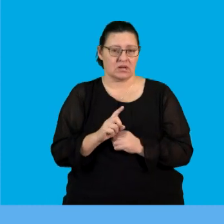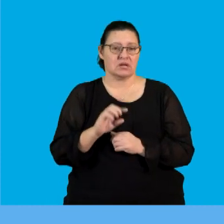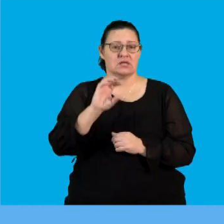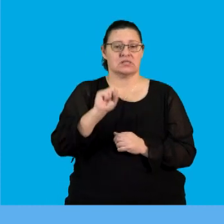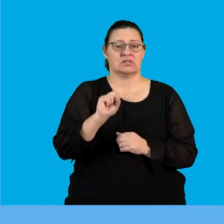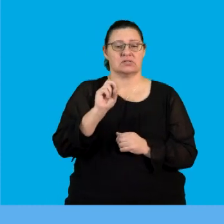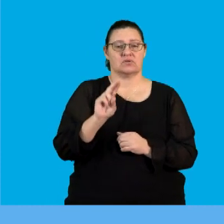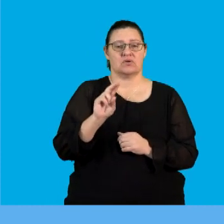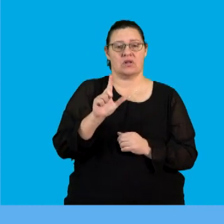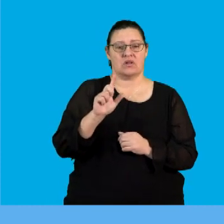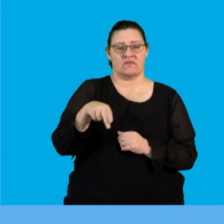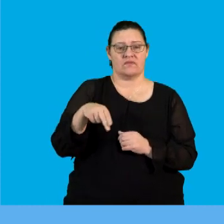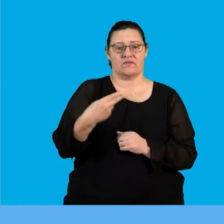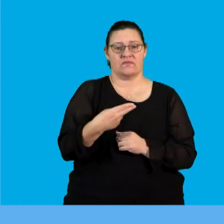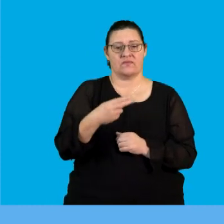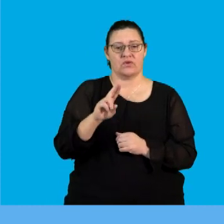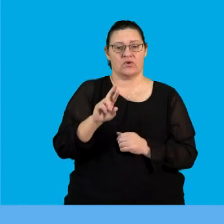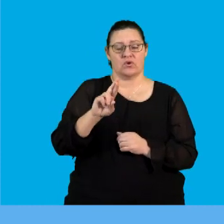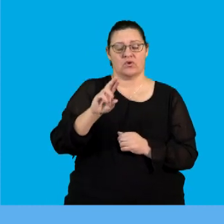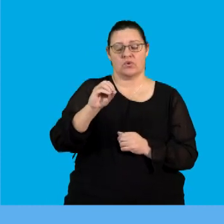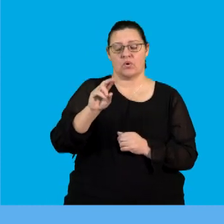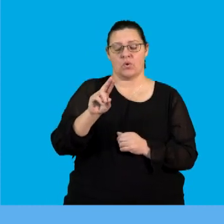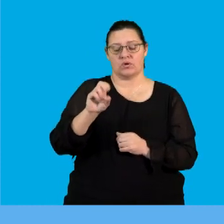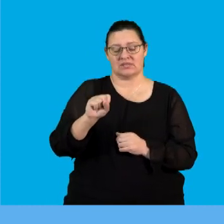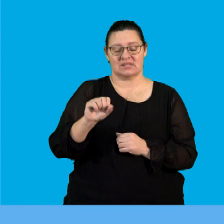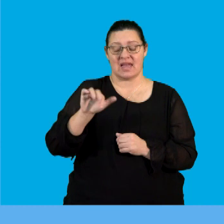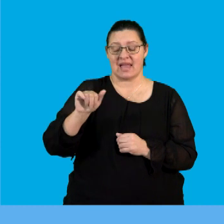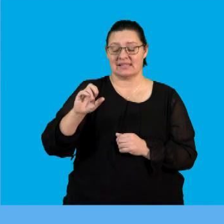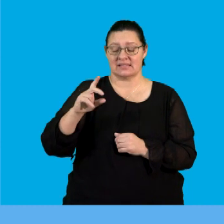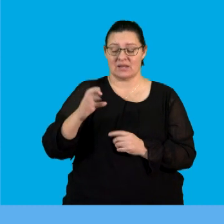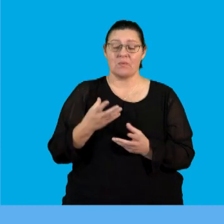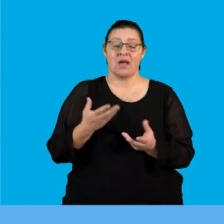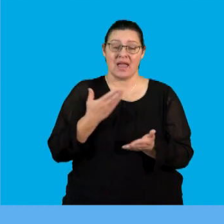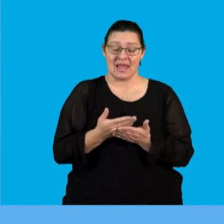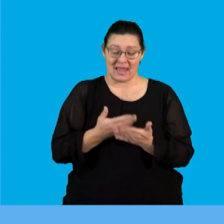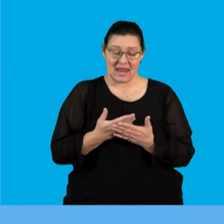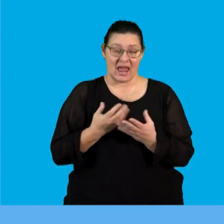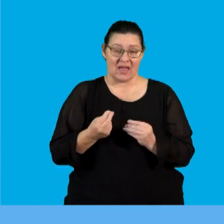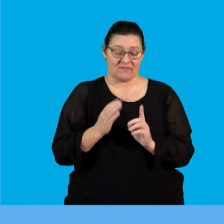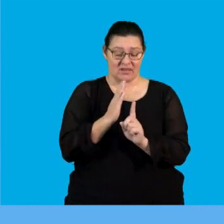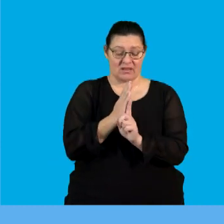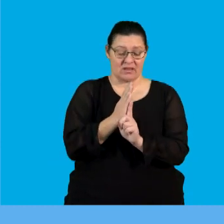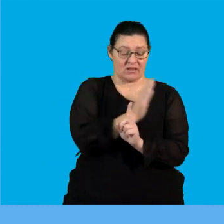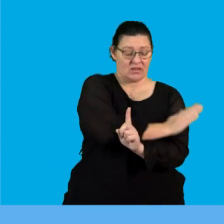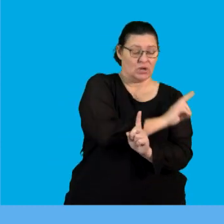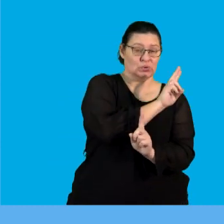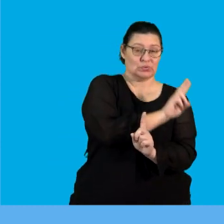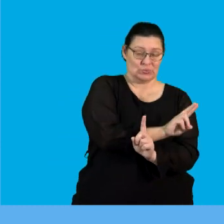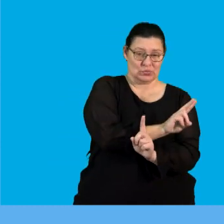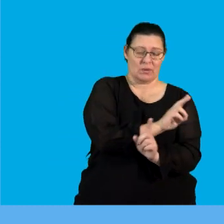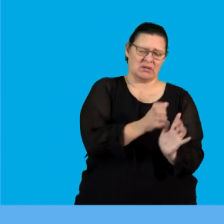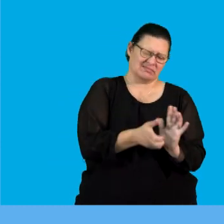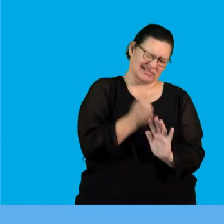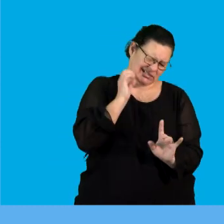our sulfurous acid. Now sulfurous acid can have a pH of 2, which makes it responsible for most of the